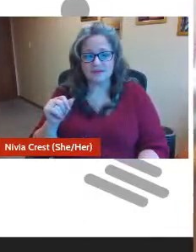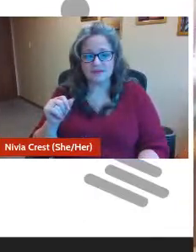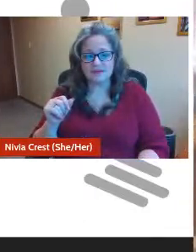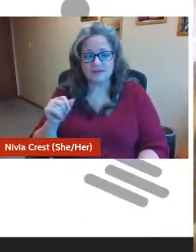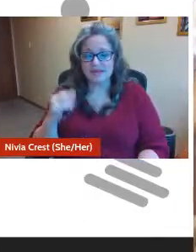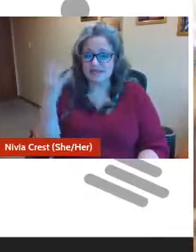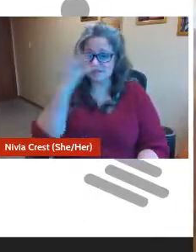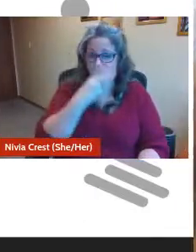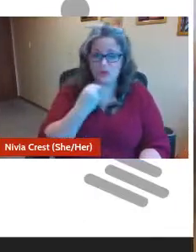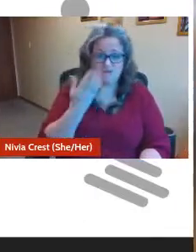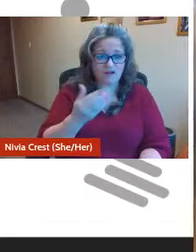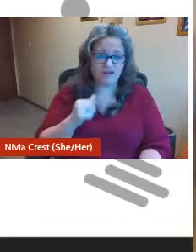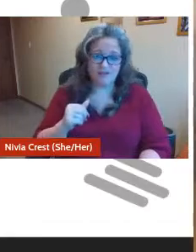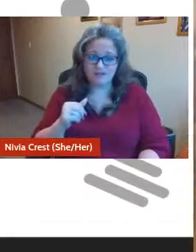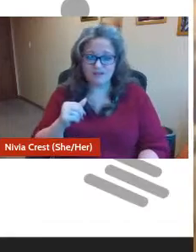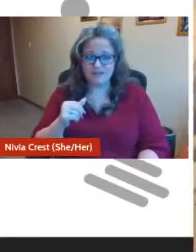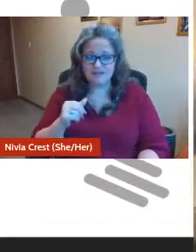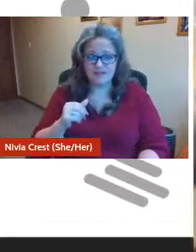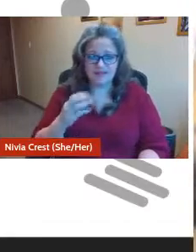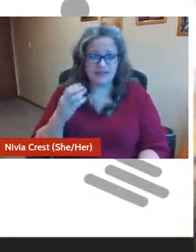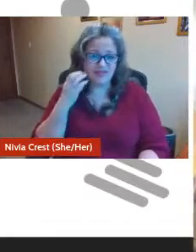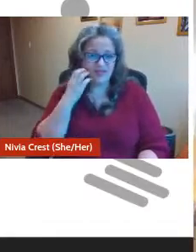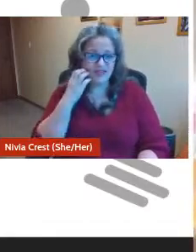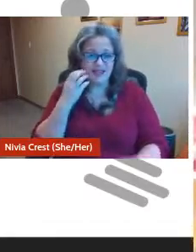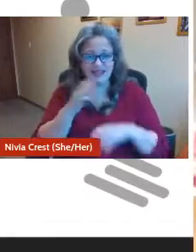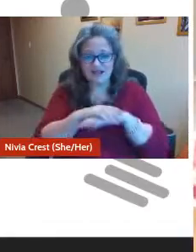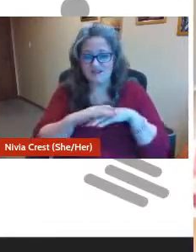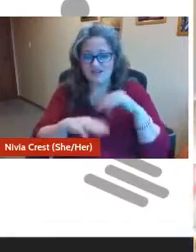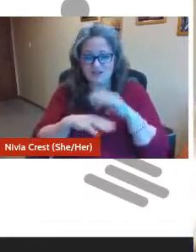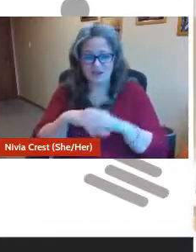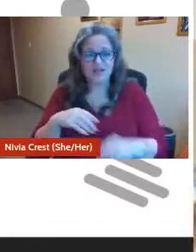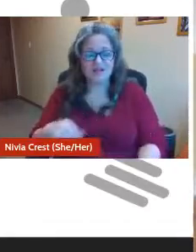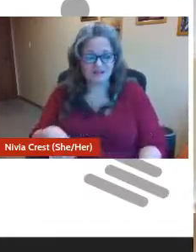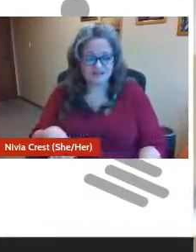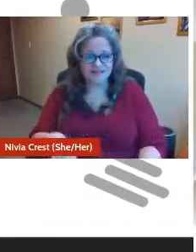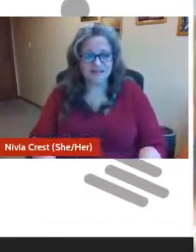And it's beautiful. It looks so thick and comfortable.